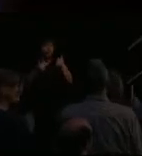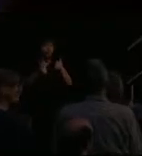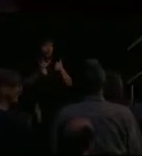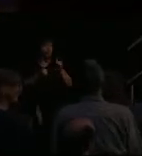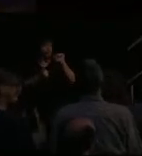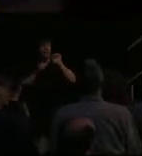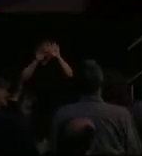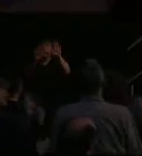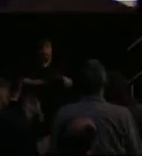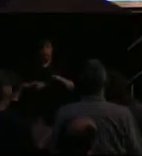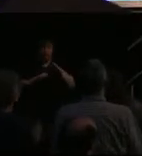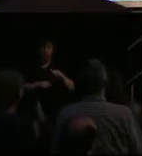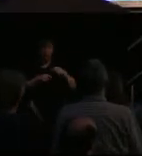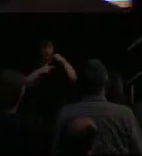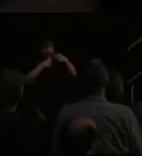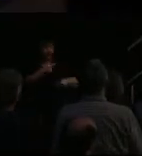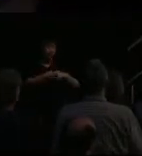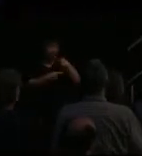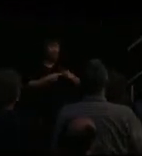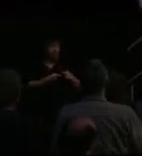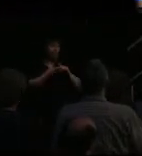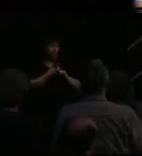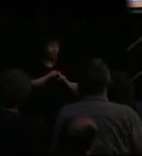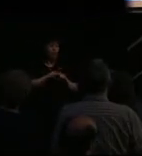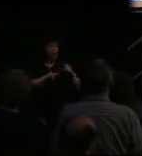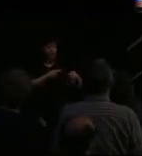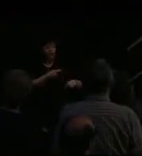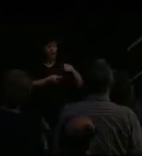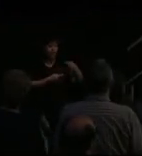You are good and your mercy endure